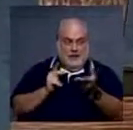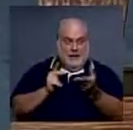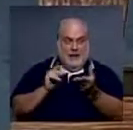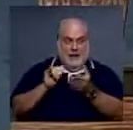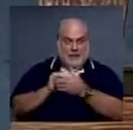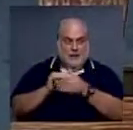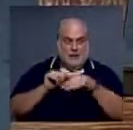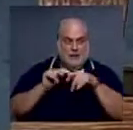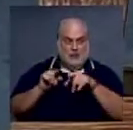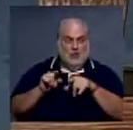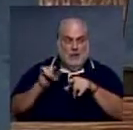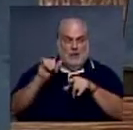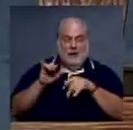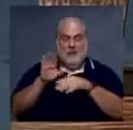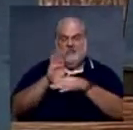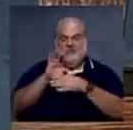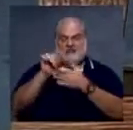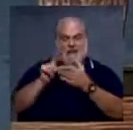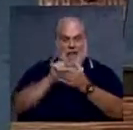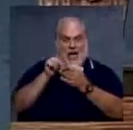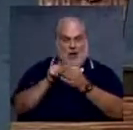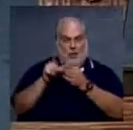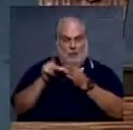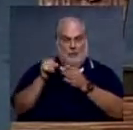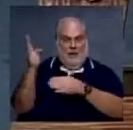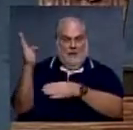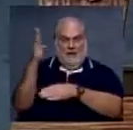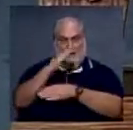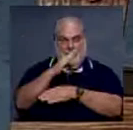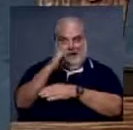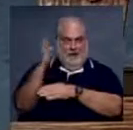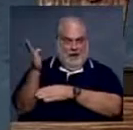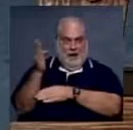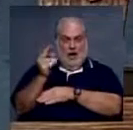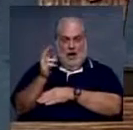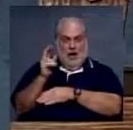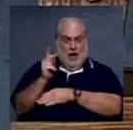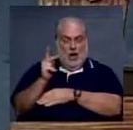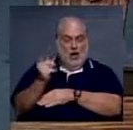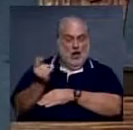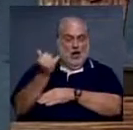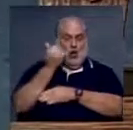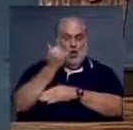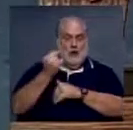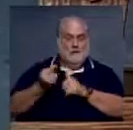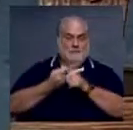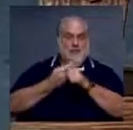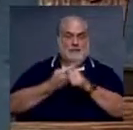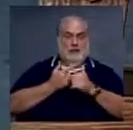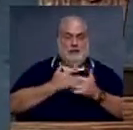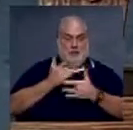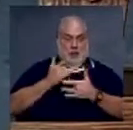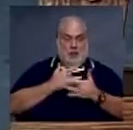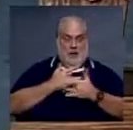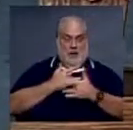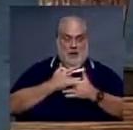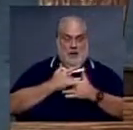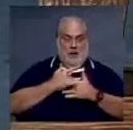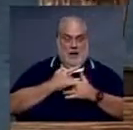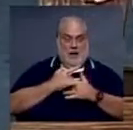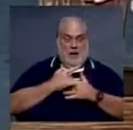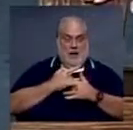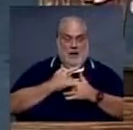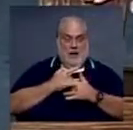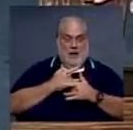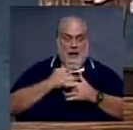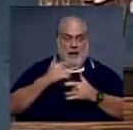to be only during those business hours. When Mr. Roger Clark called me initially, his concern, verbatim what he said,